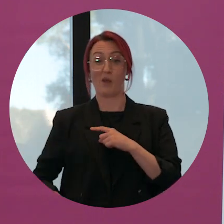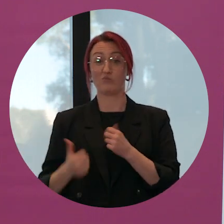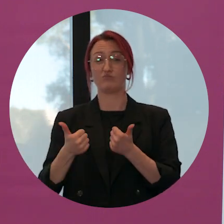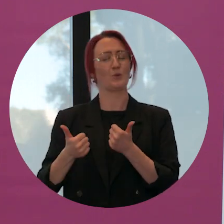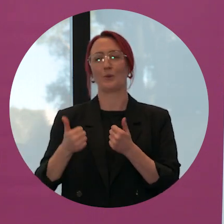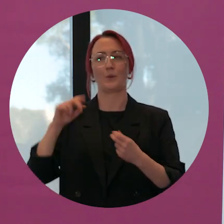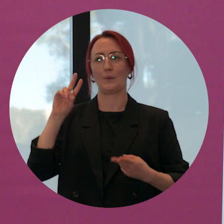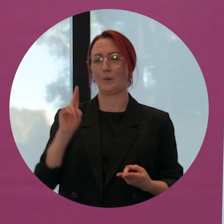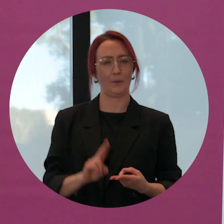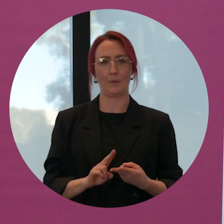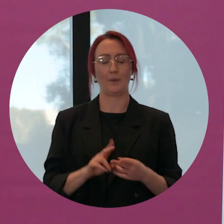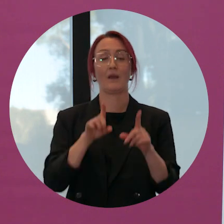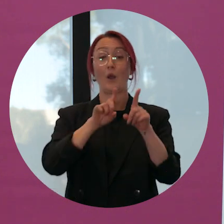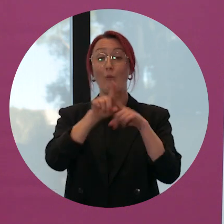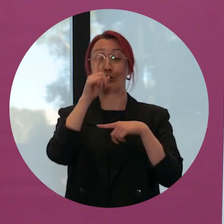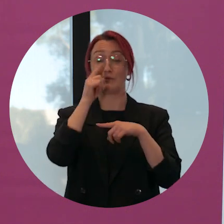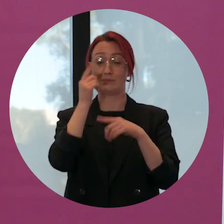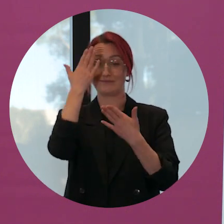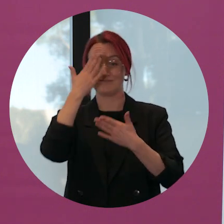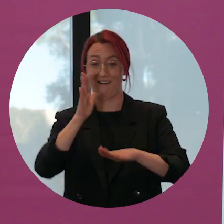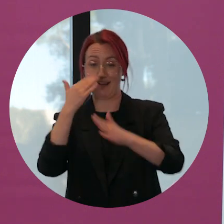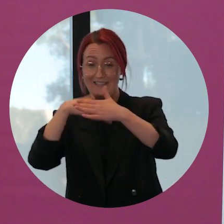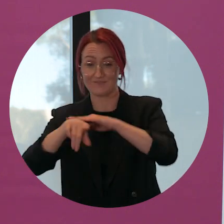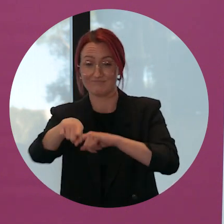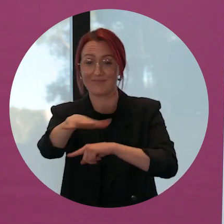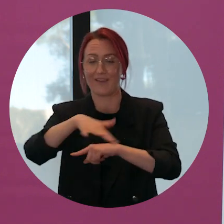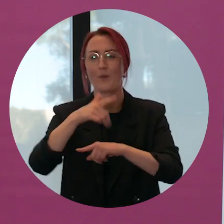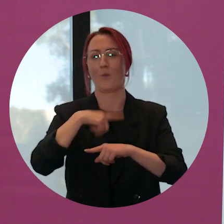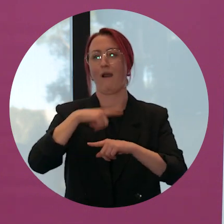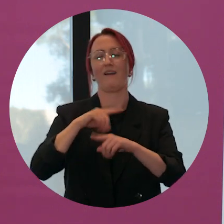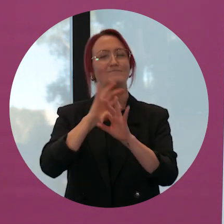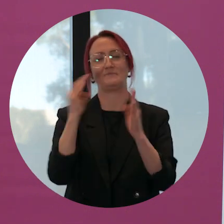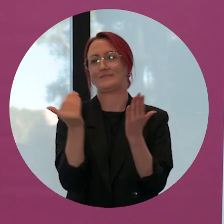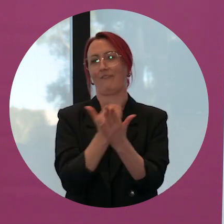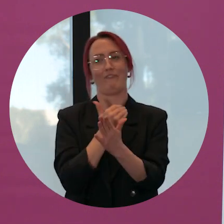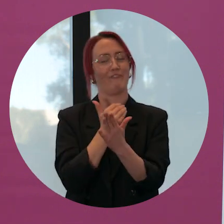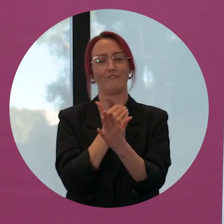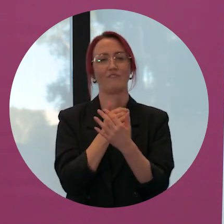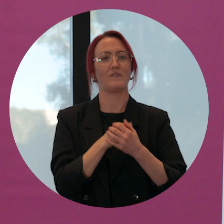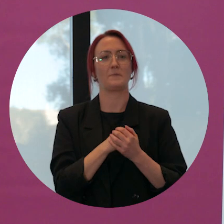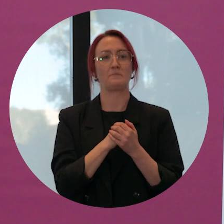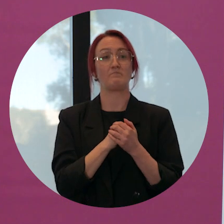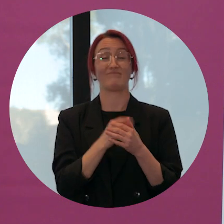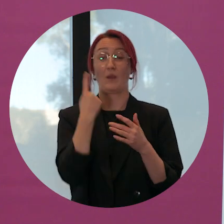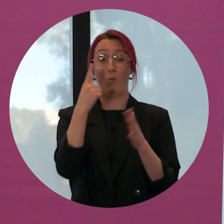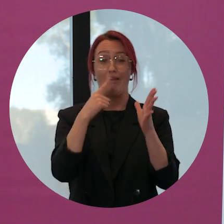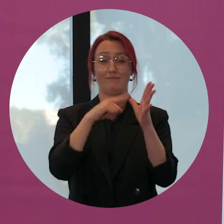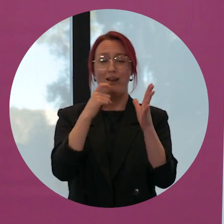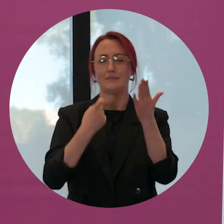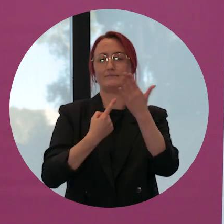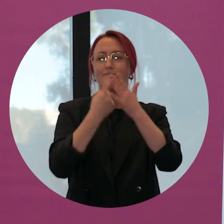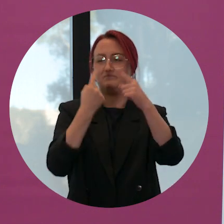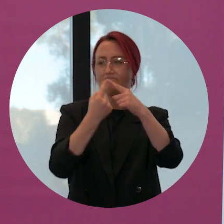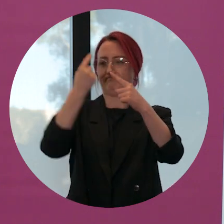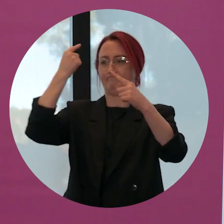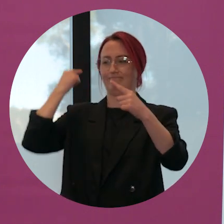of the time, people die in these cobalt mines due to lack of safety. One such accident happened in September